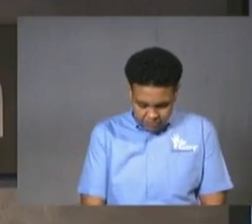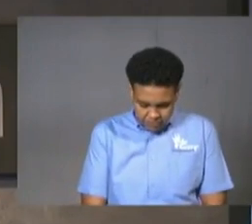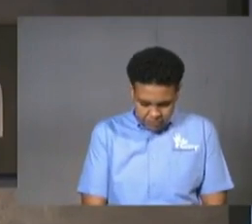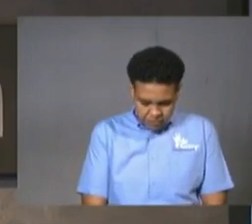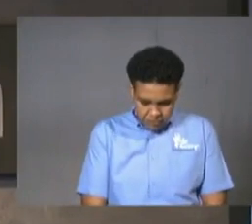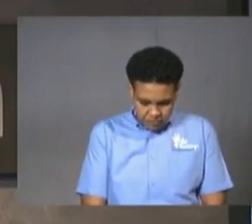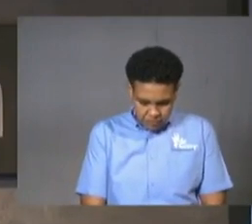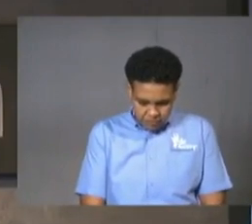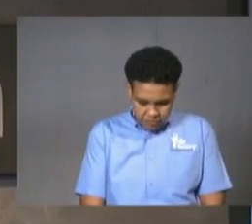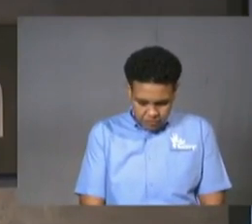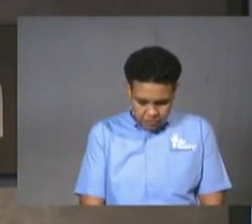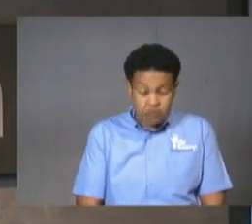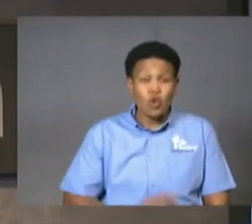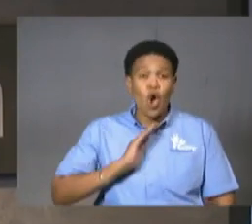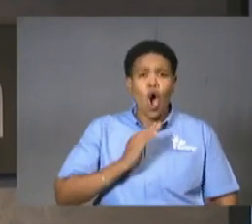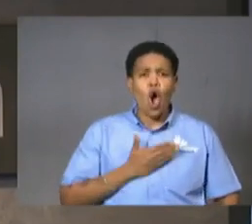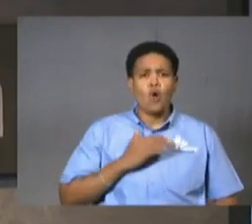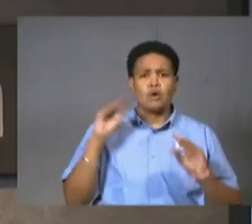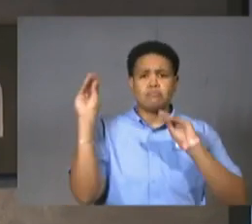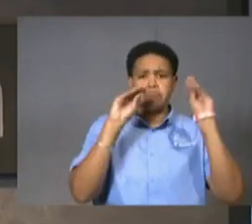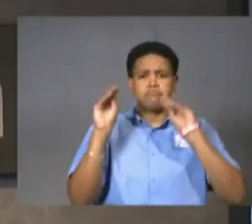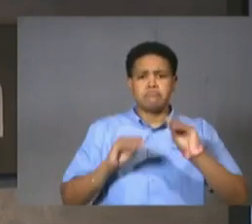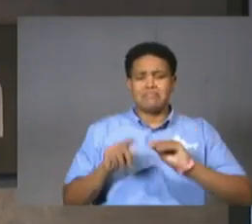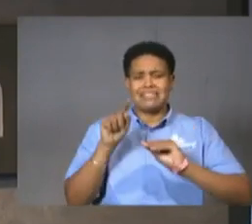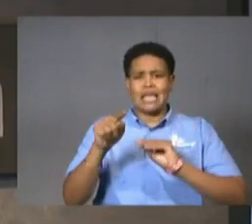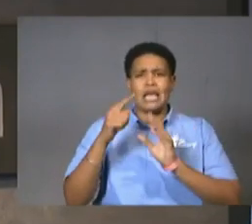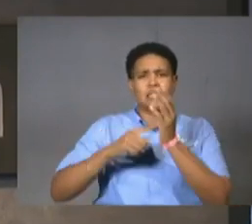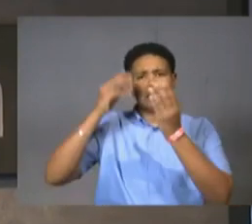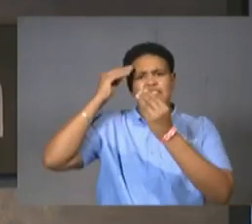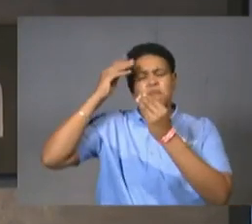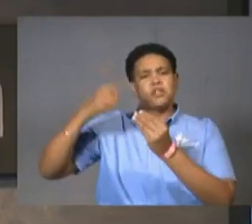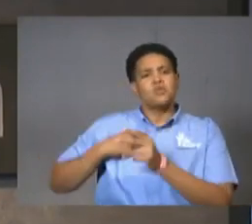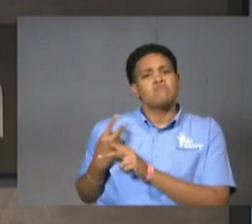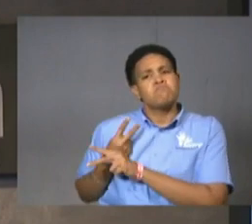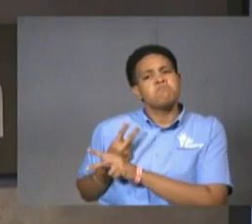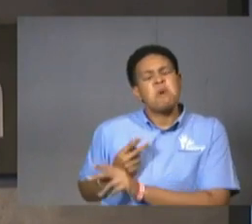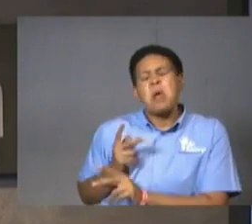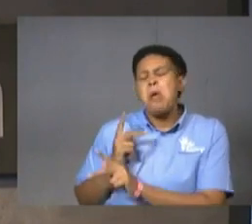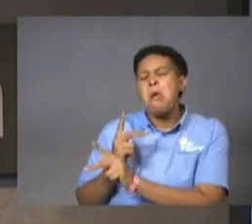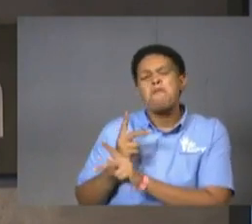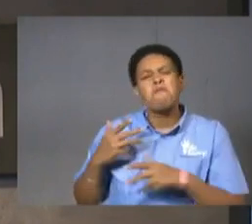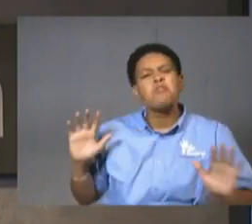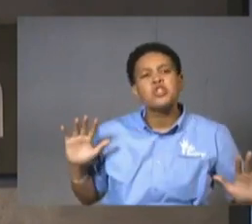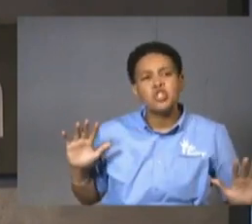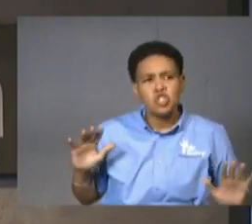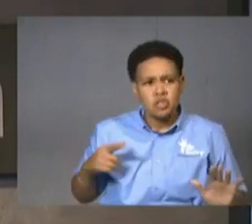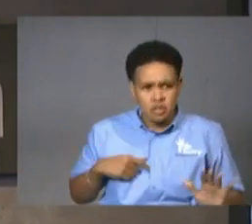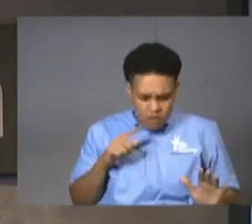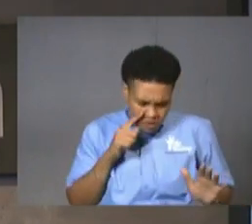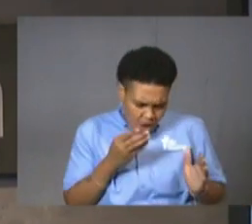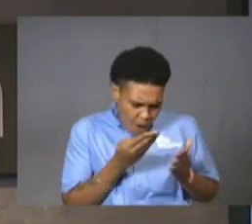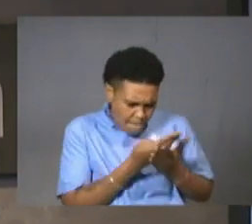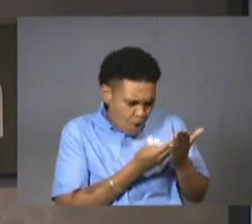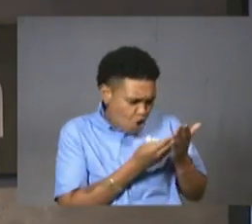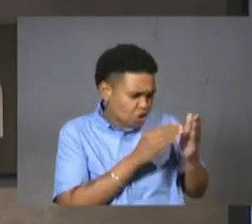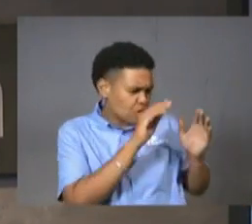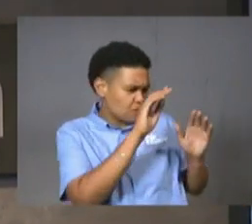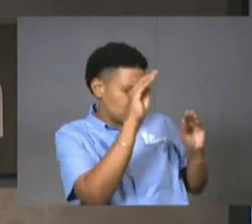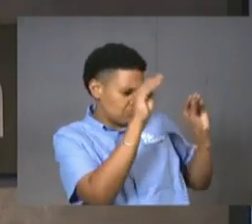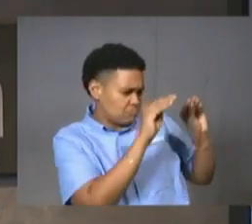costed carefully by us. And we have looked at the budget and the way the budget is